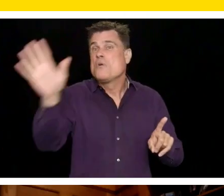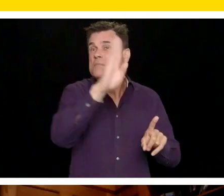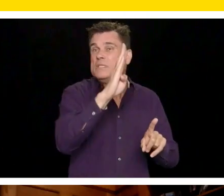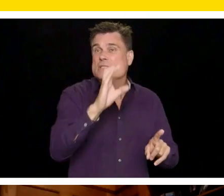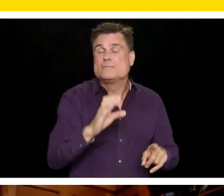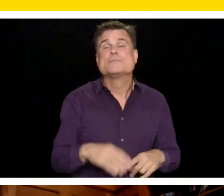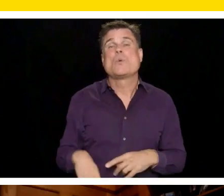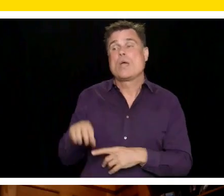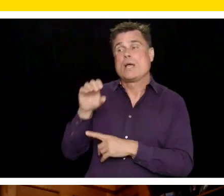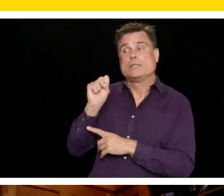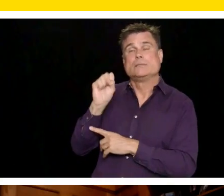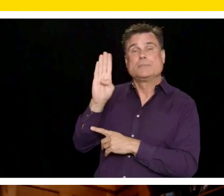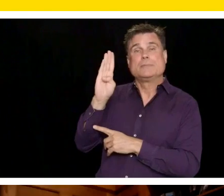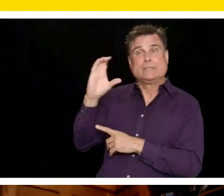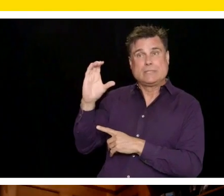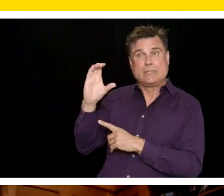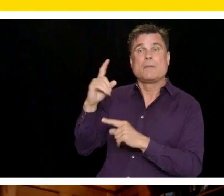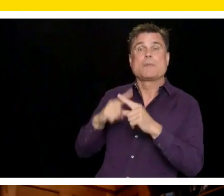this difficult time.